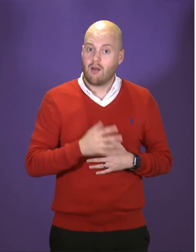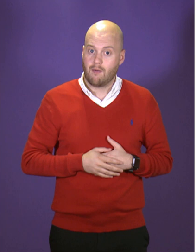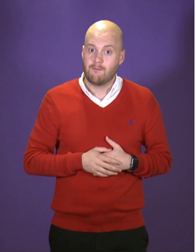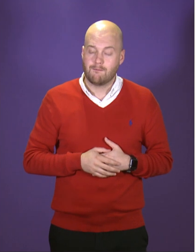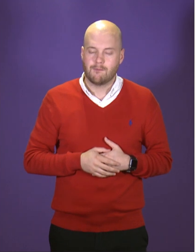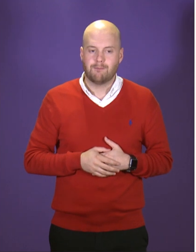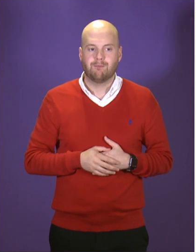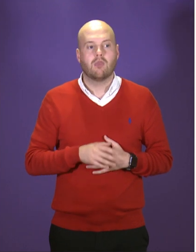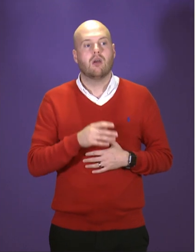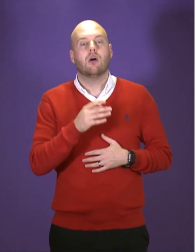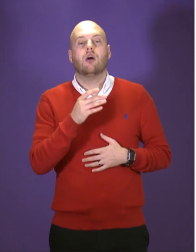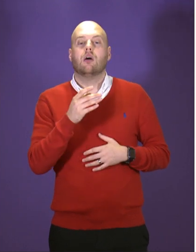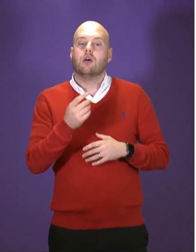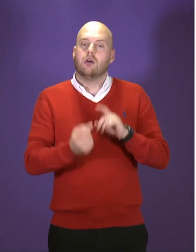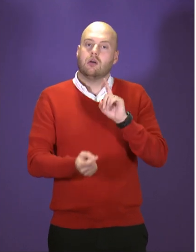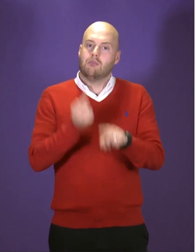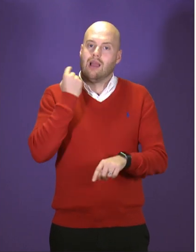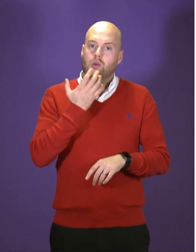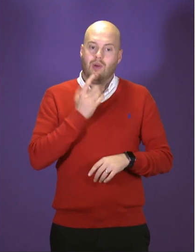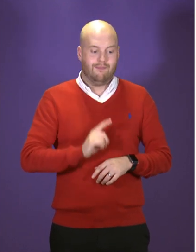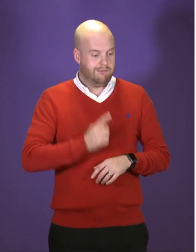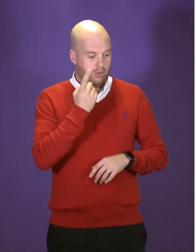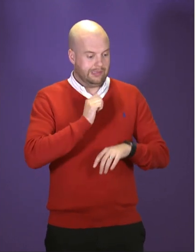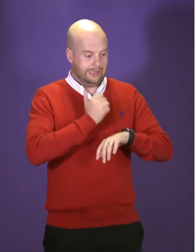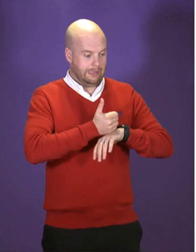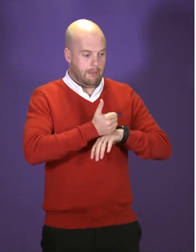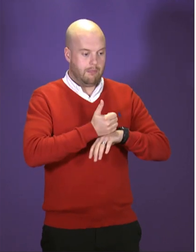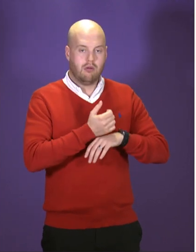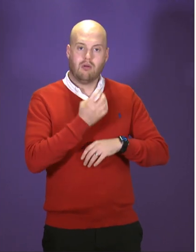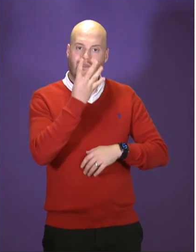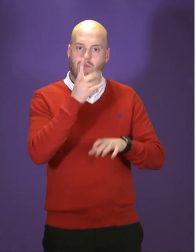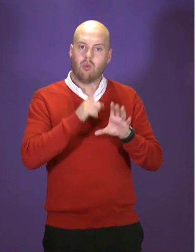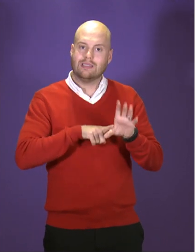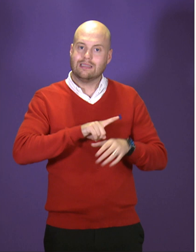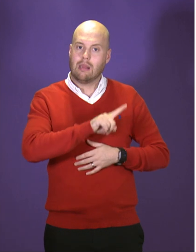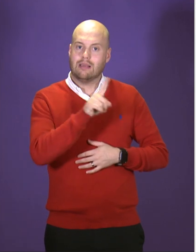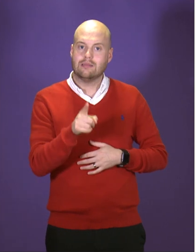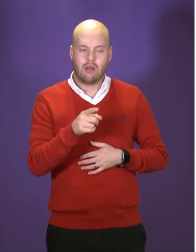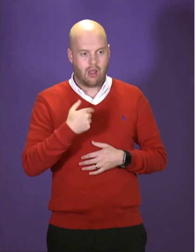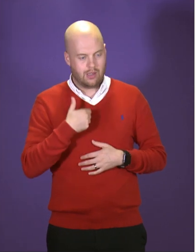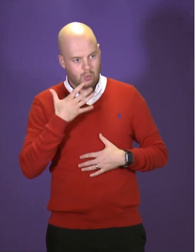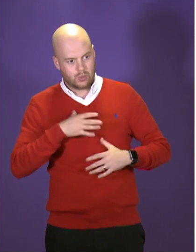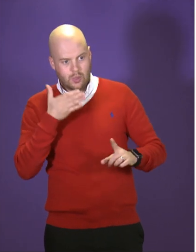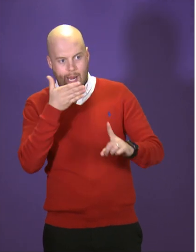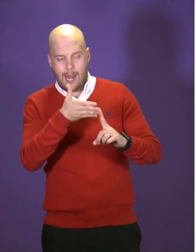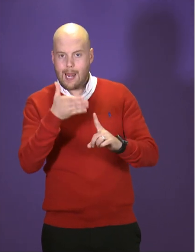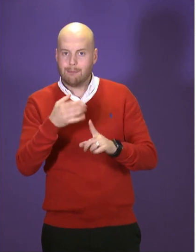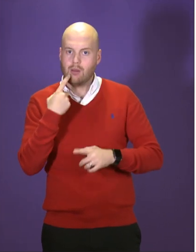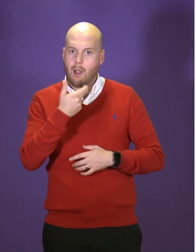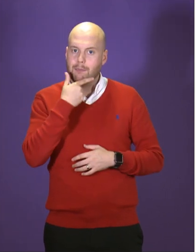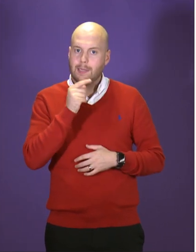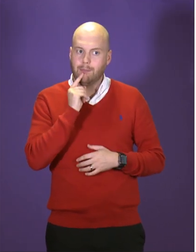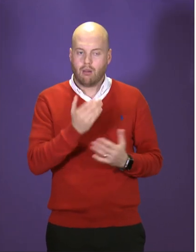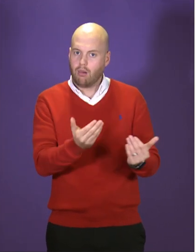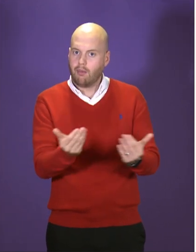into the setup of the festival, because we were very clear that we wanted to aim at young people, make it a city festival, wanted to reach out to all of